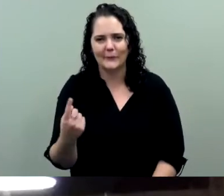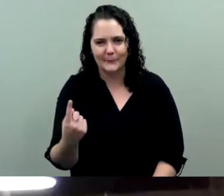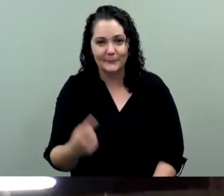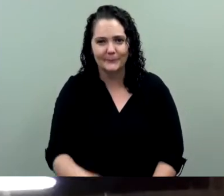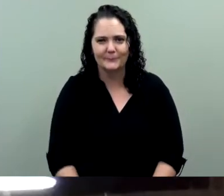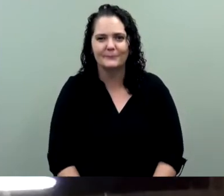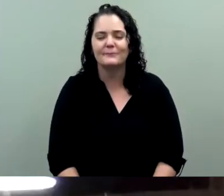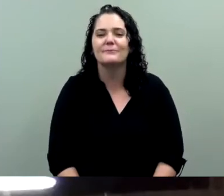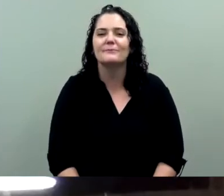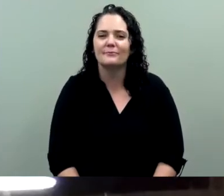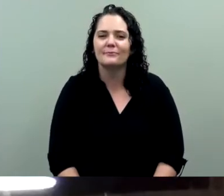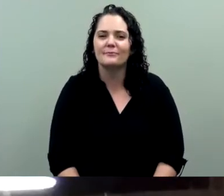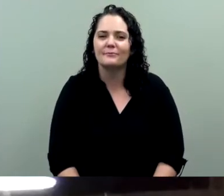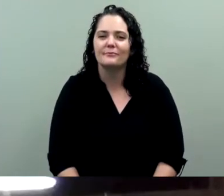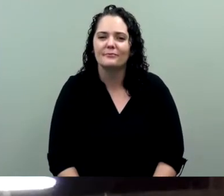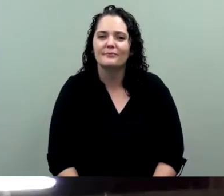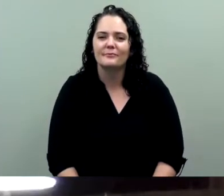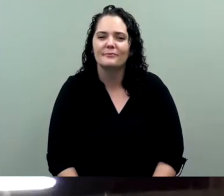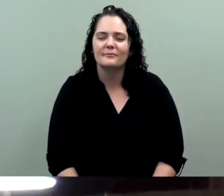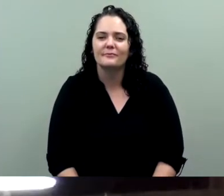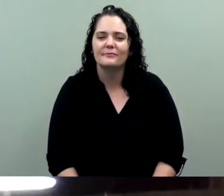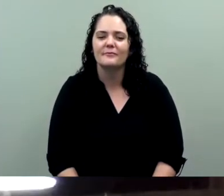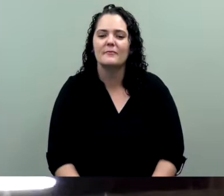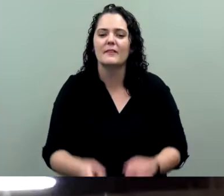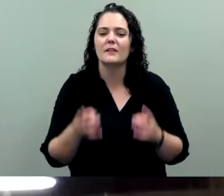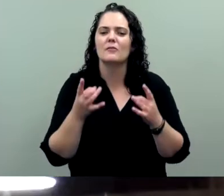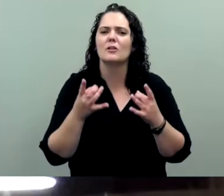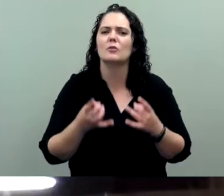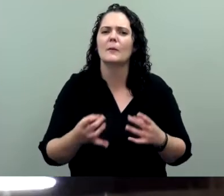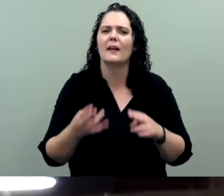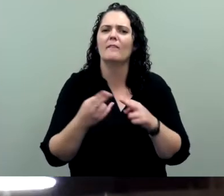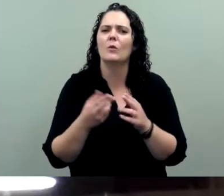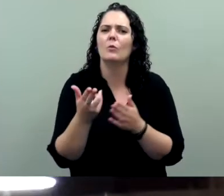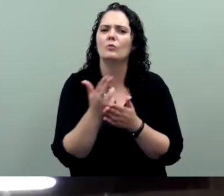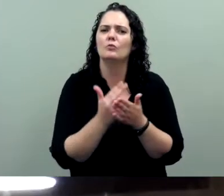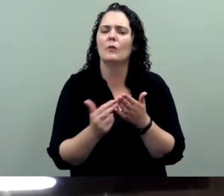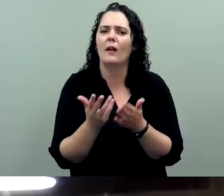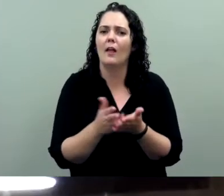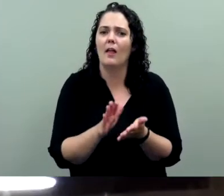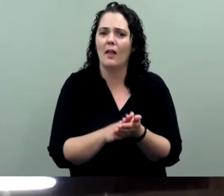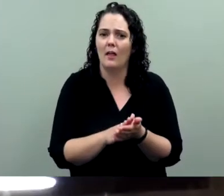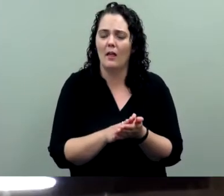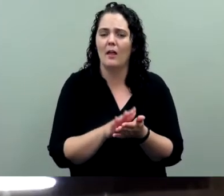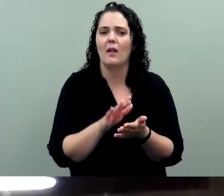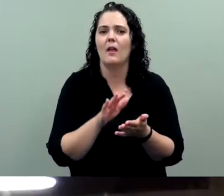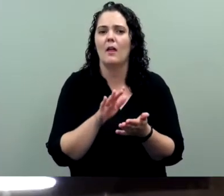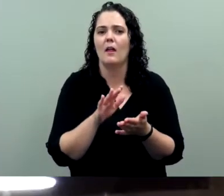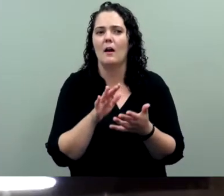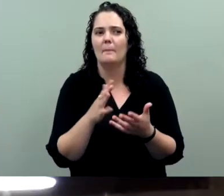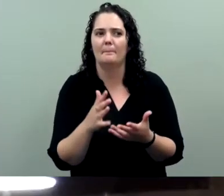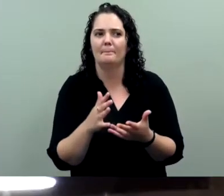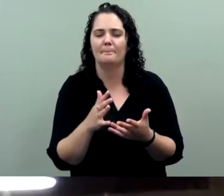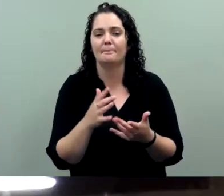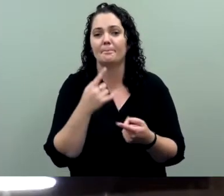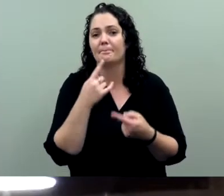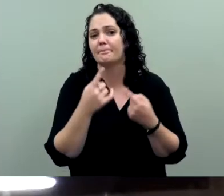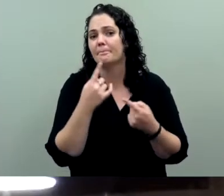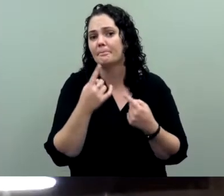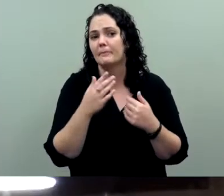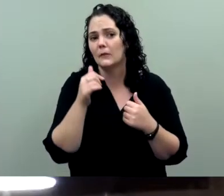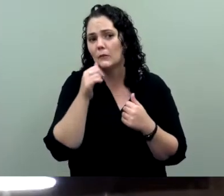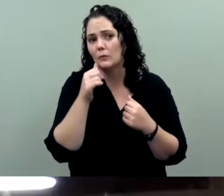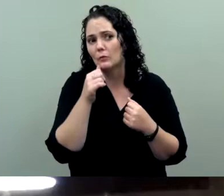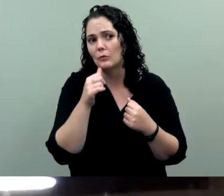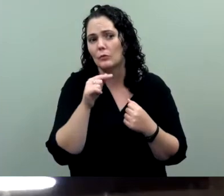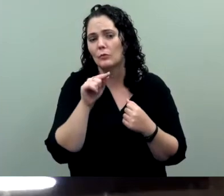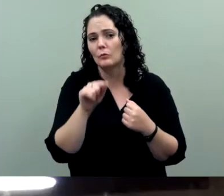to get ready for the drawing today is working from a photograph versus working from life or